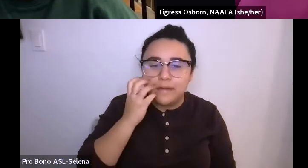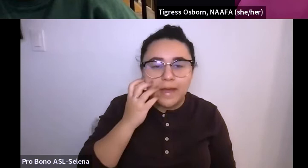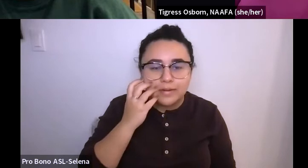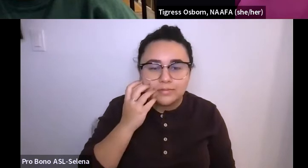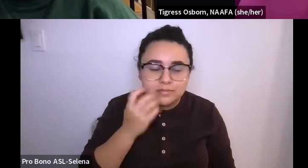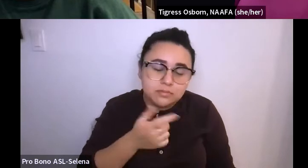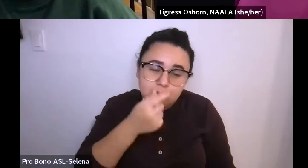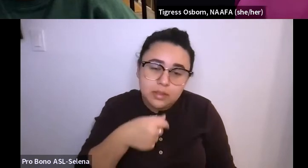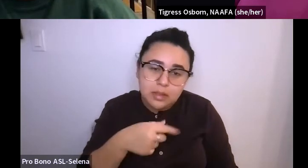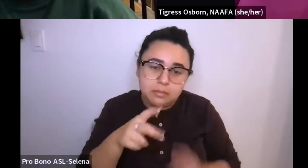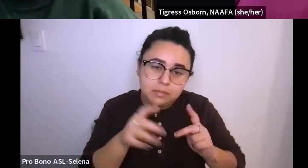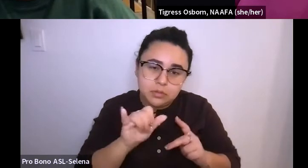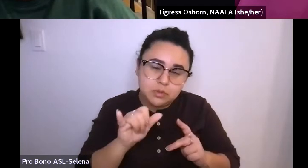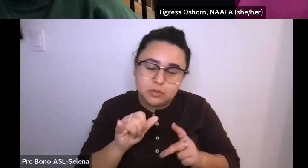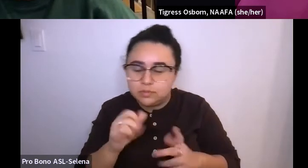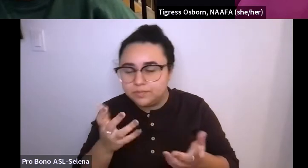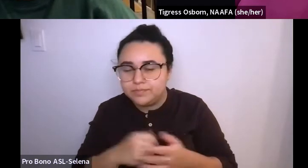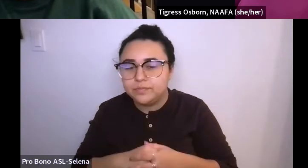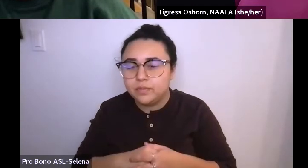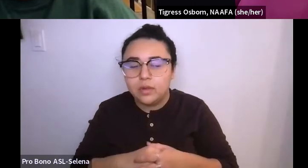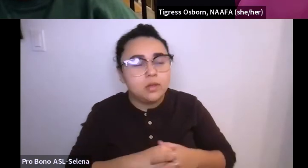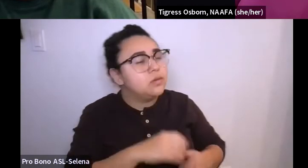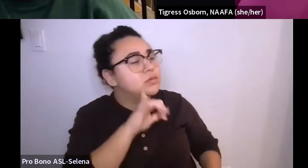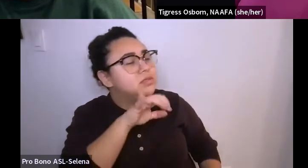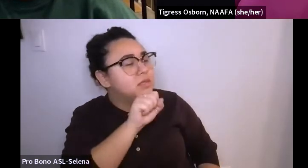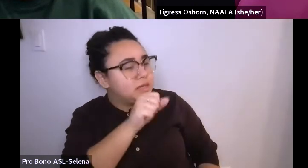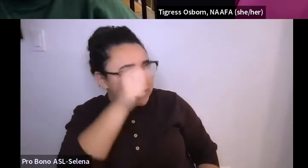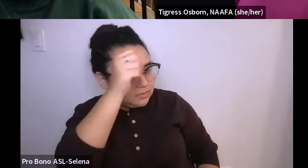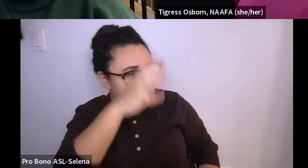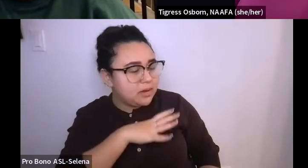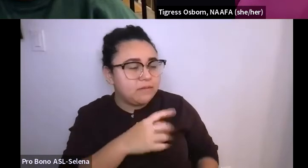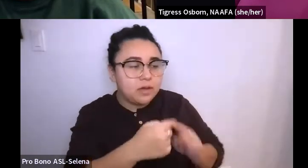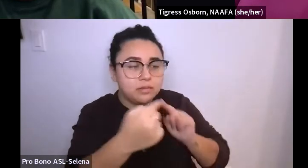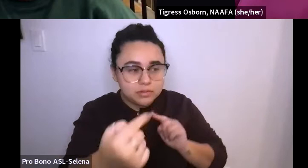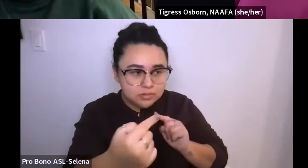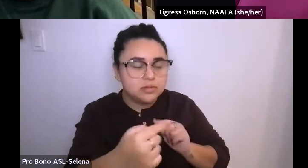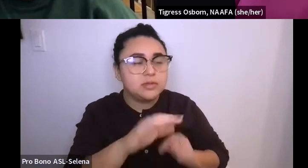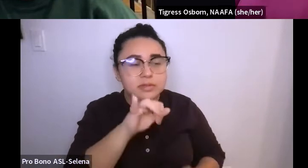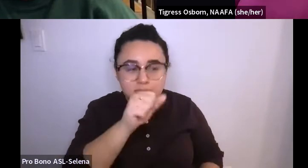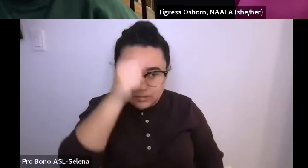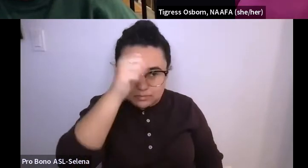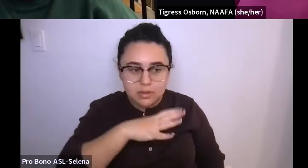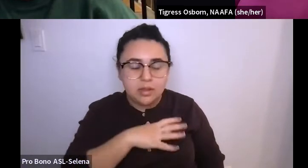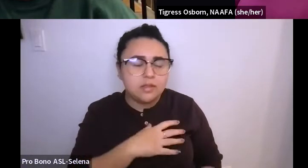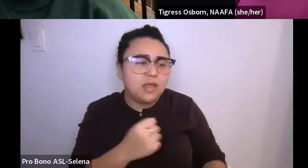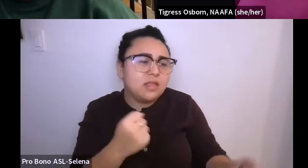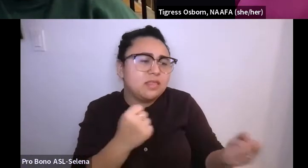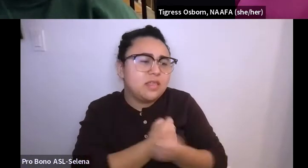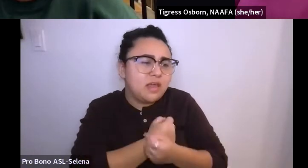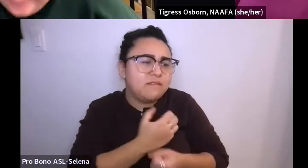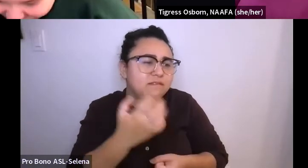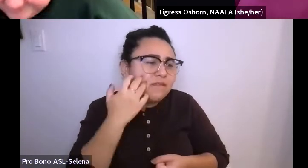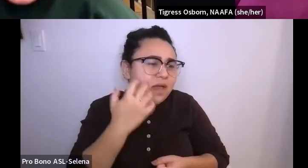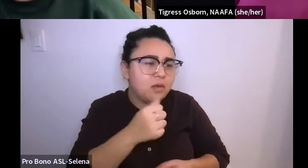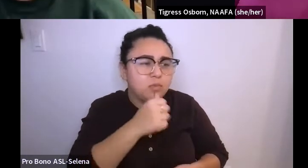there's also the opposite dynamic, where there are the cis men who love fat women, and that's all they want to tell you is how much they